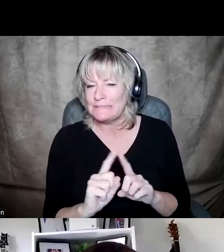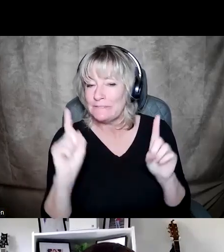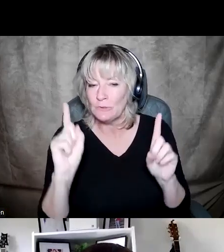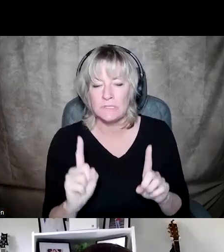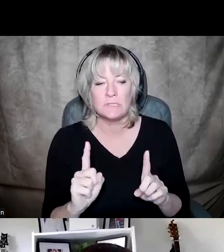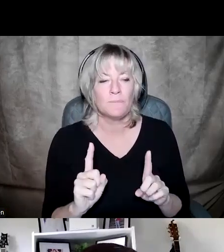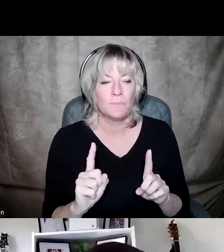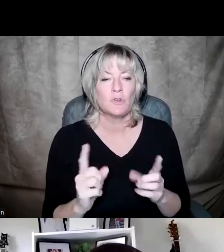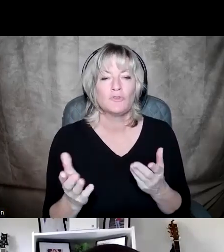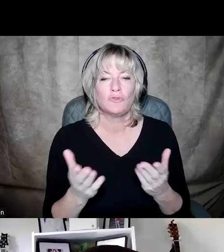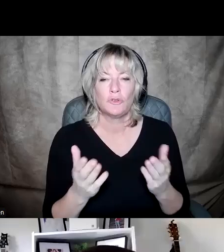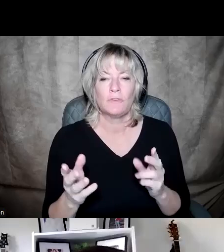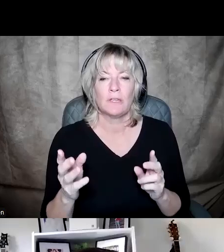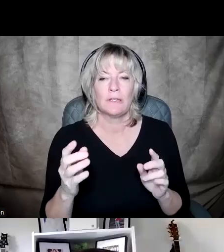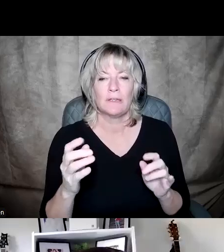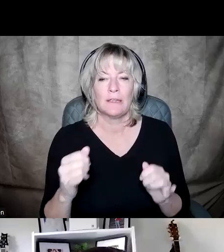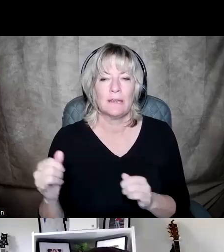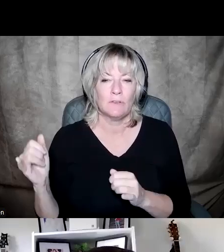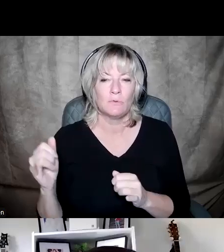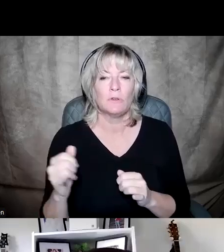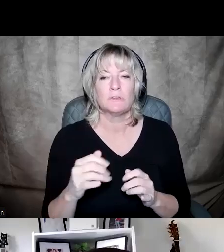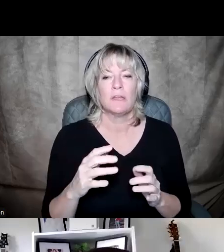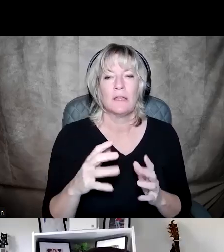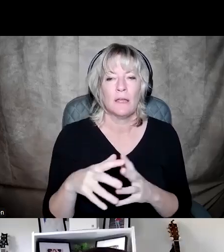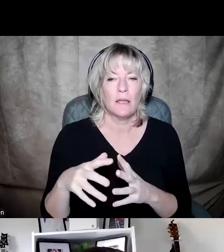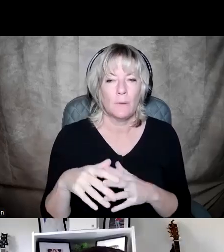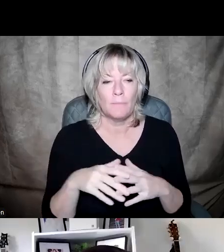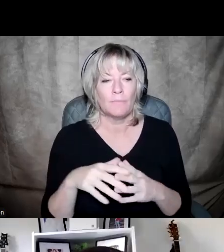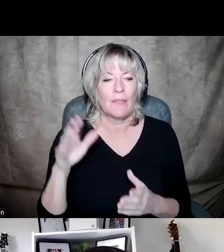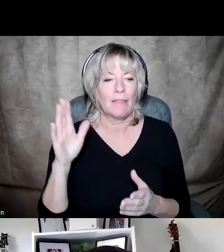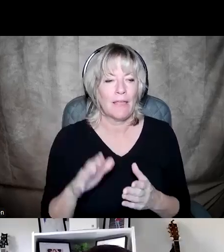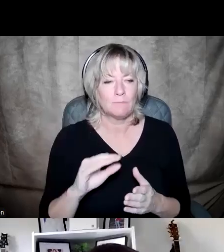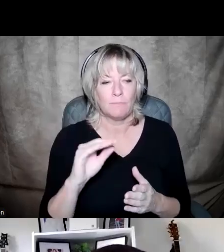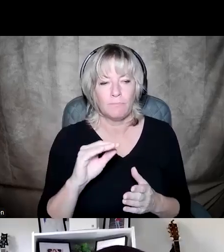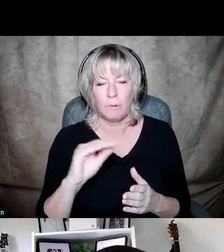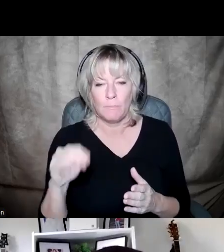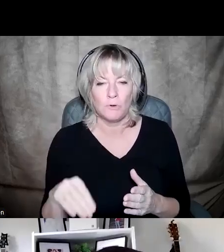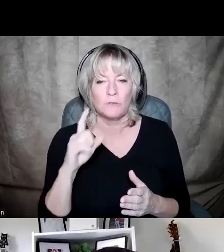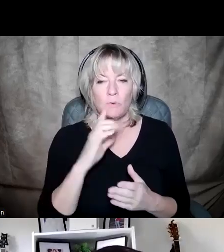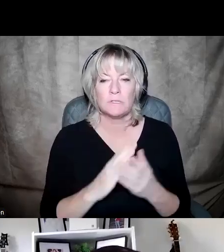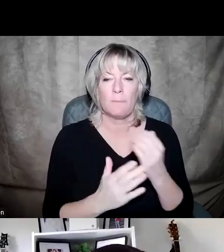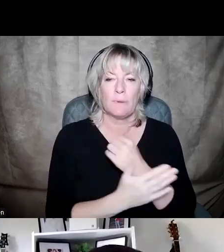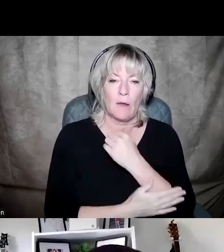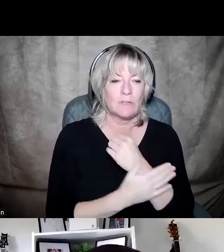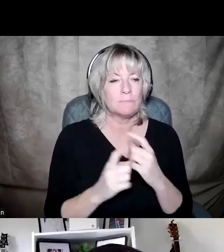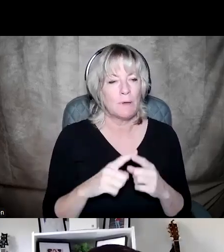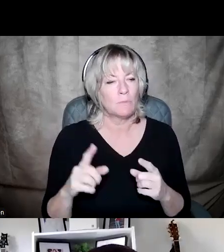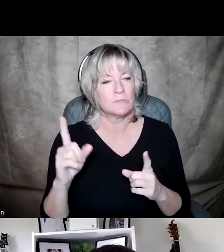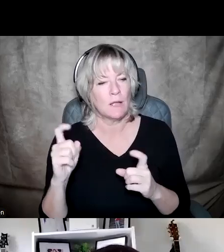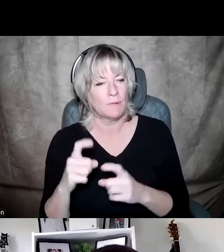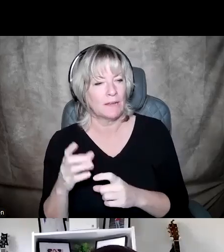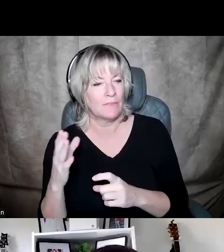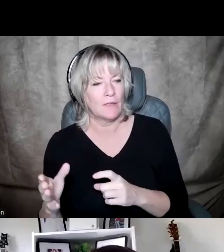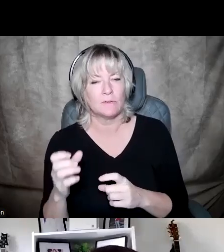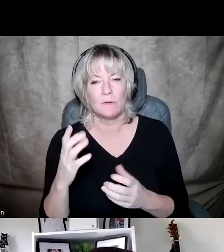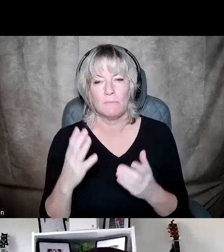was serving individuals who identified as Asian Americans. So it was a slightly lower proportion in some of the counties, but the data is a bit complicated there, so we'll probably need a bit more